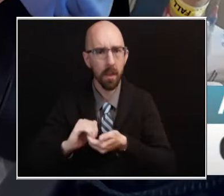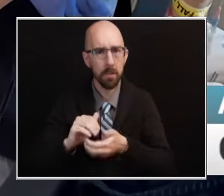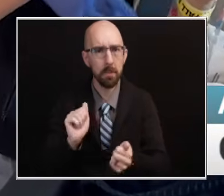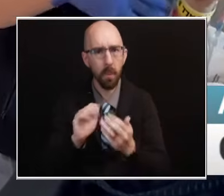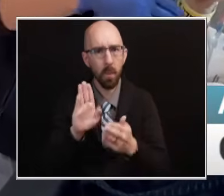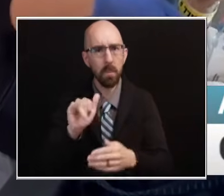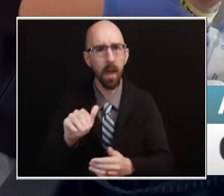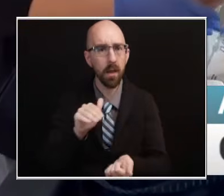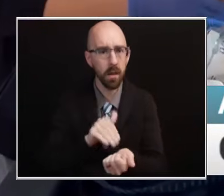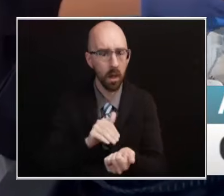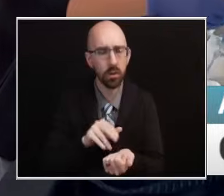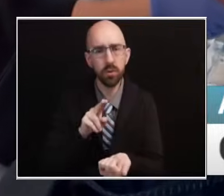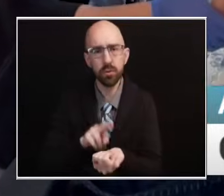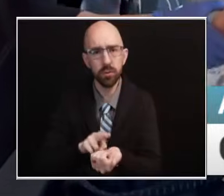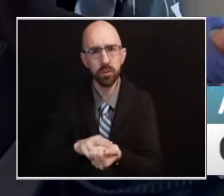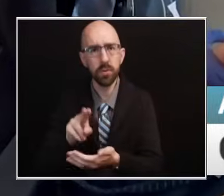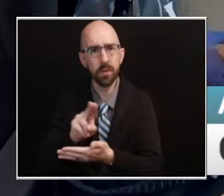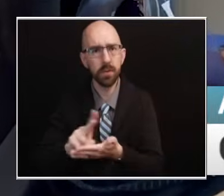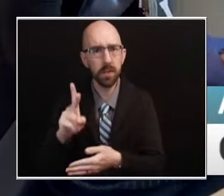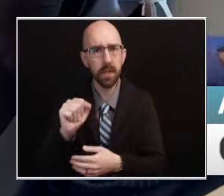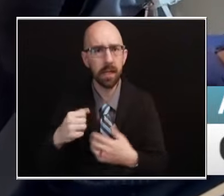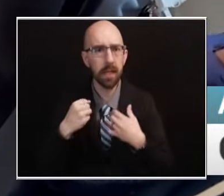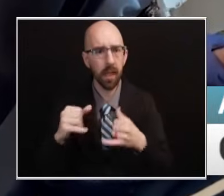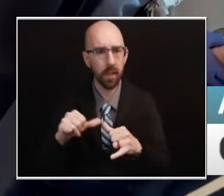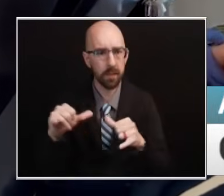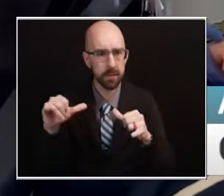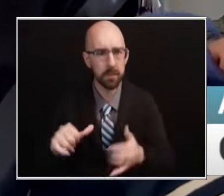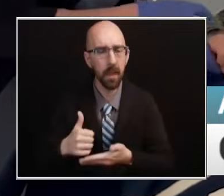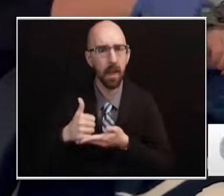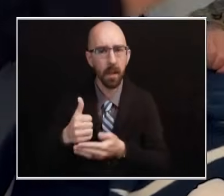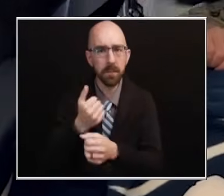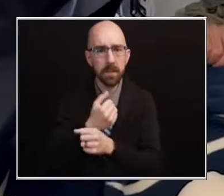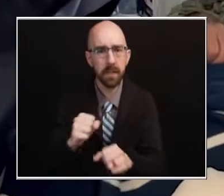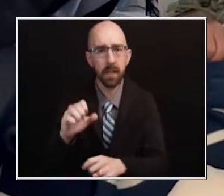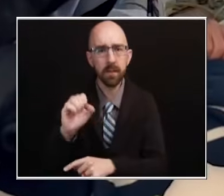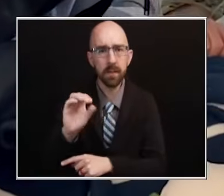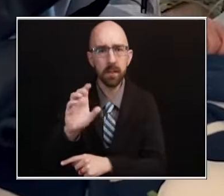nurses at the University of Kansas Health System helped save Scott Miller's life.